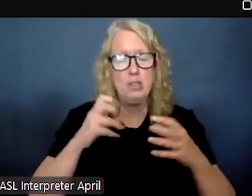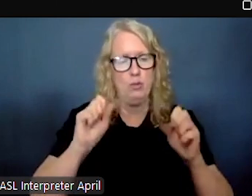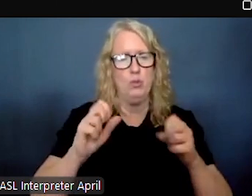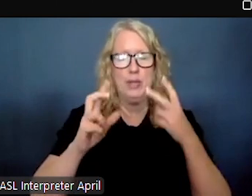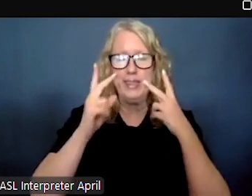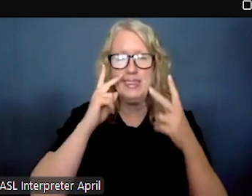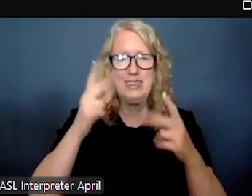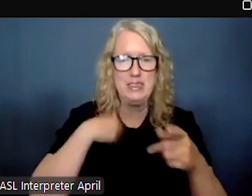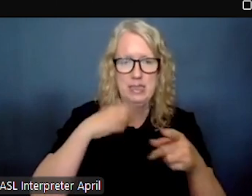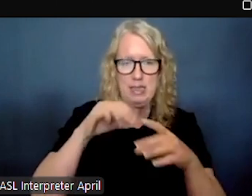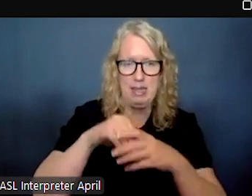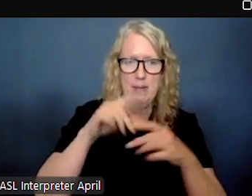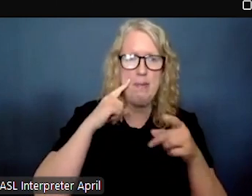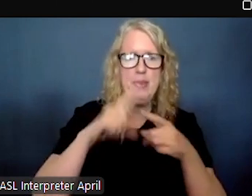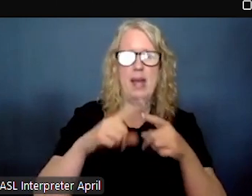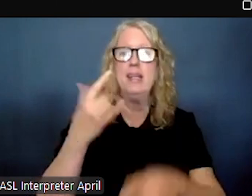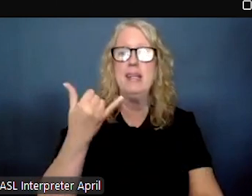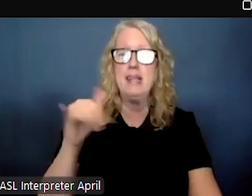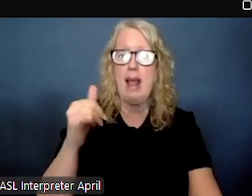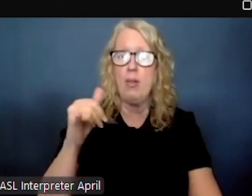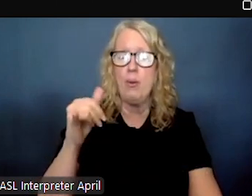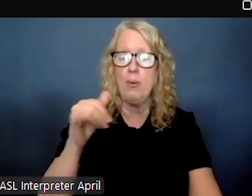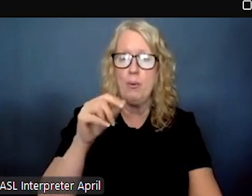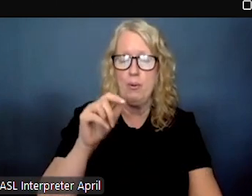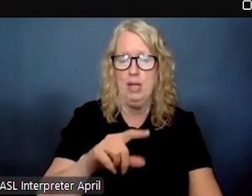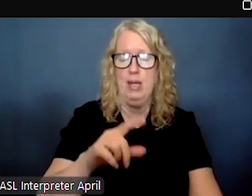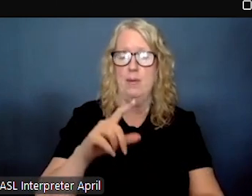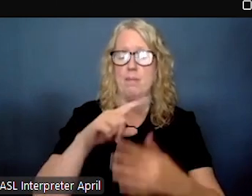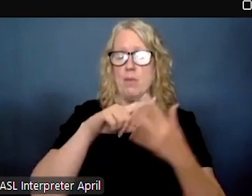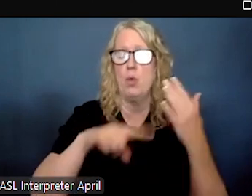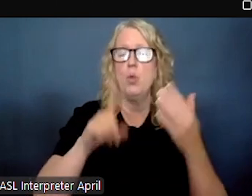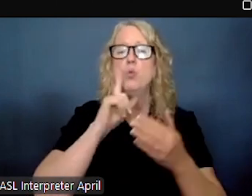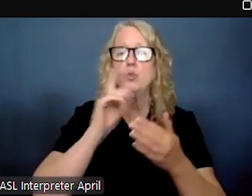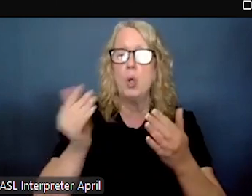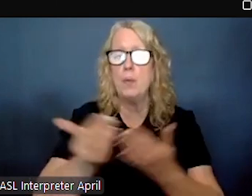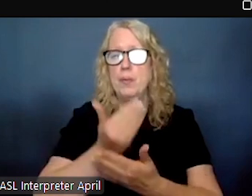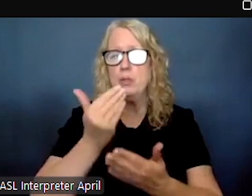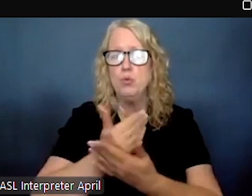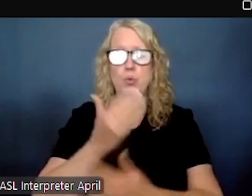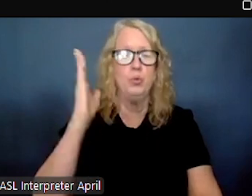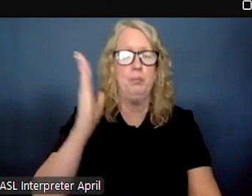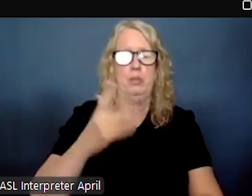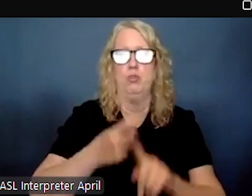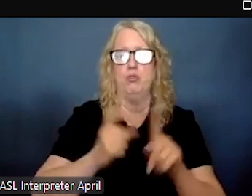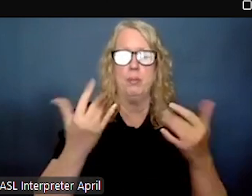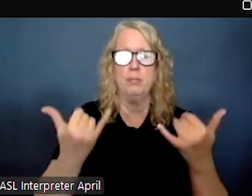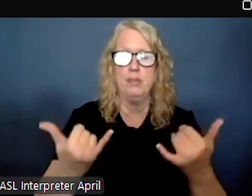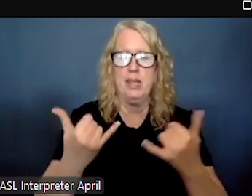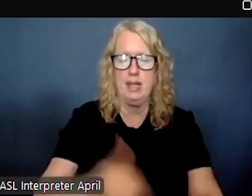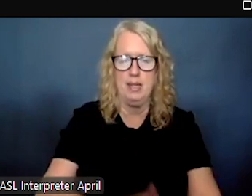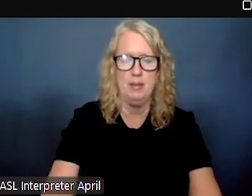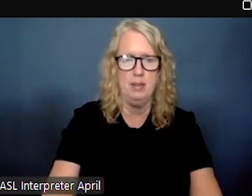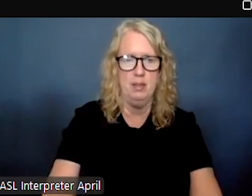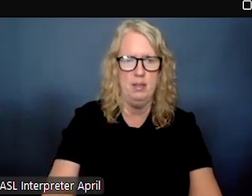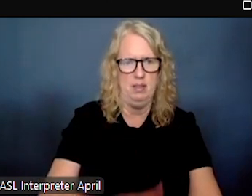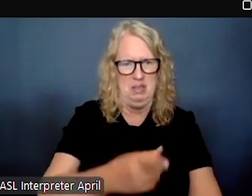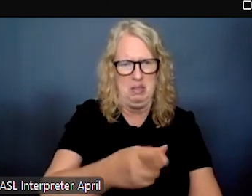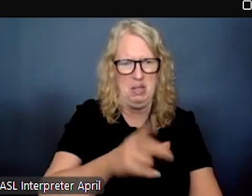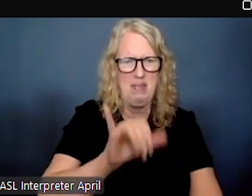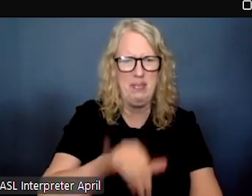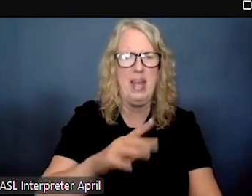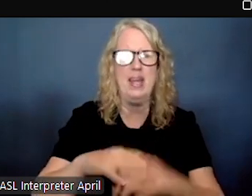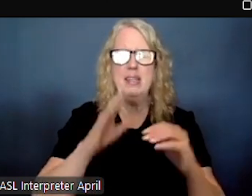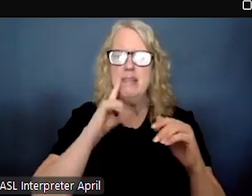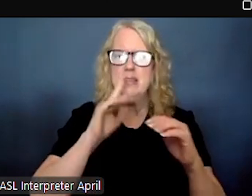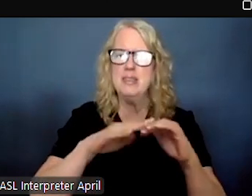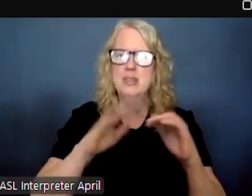in yellow that these are the newest speakers, some from today. But look how small that is. That's